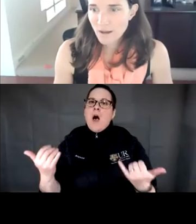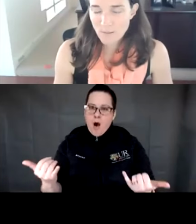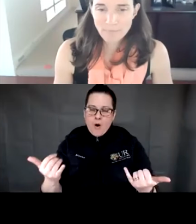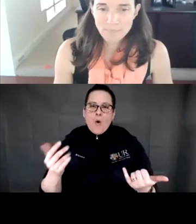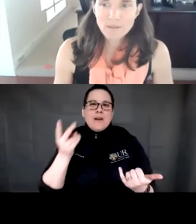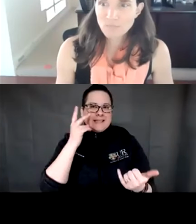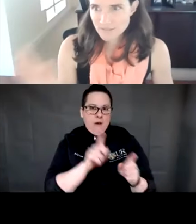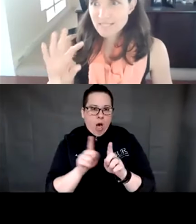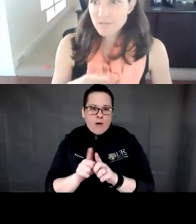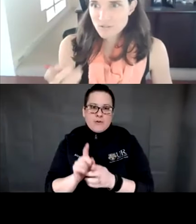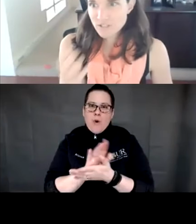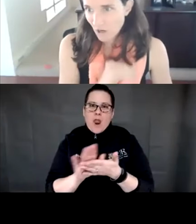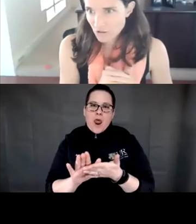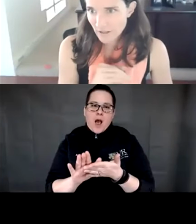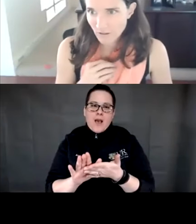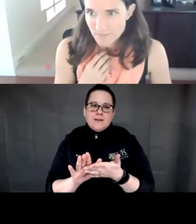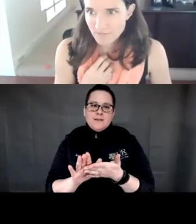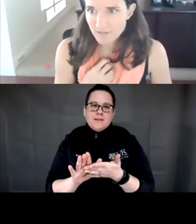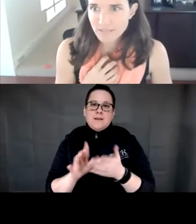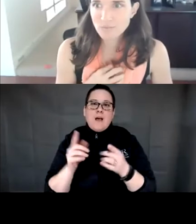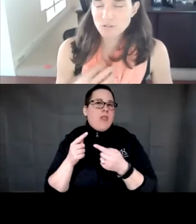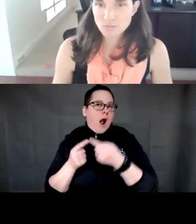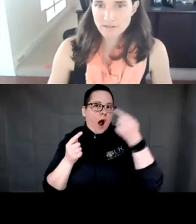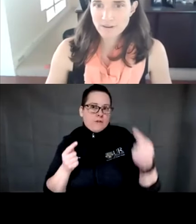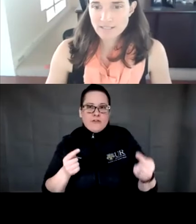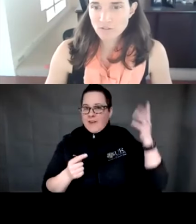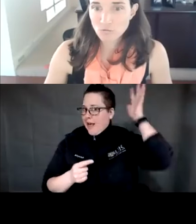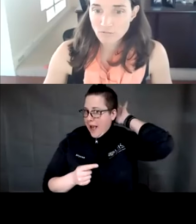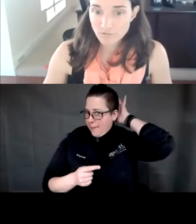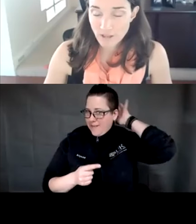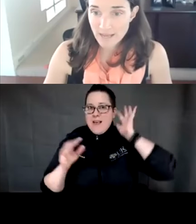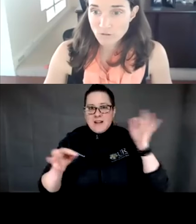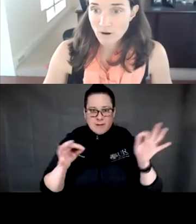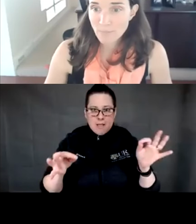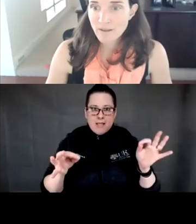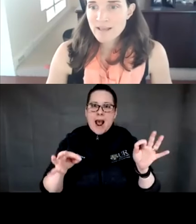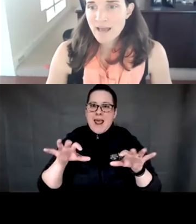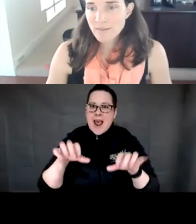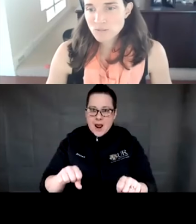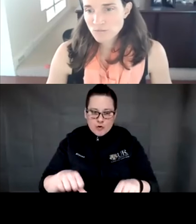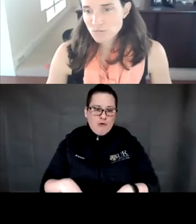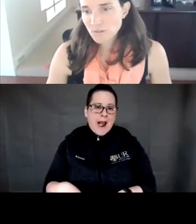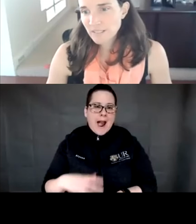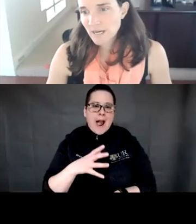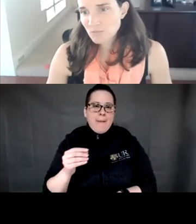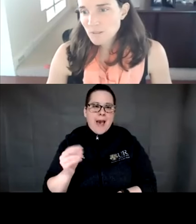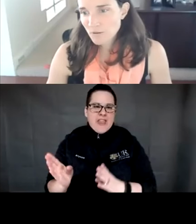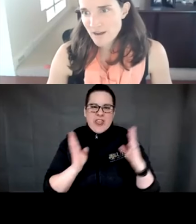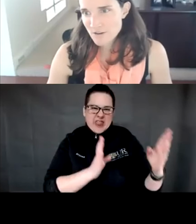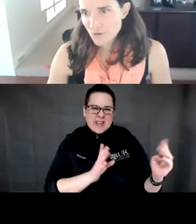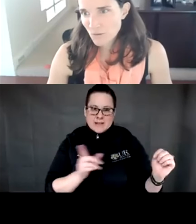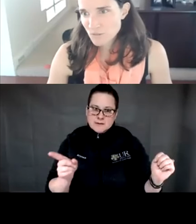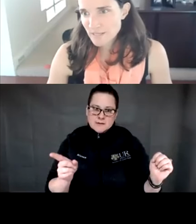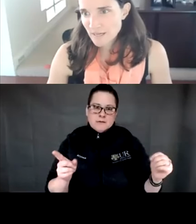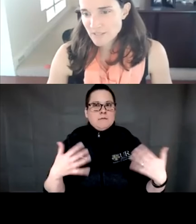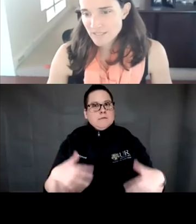contralateral, we see pixels in the contralateral hemifield able to explain variance for the handle grab. And then this one was really, really